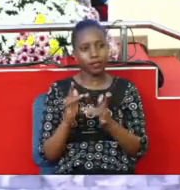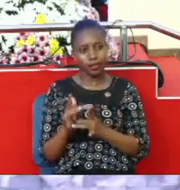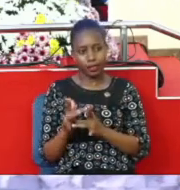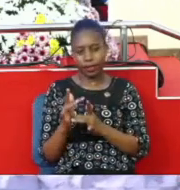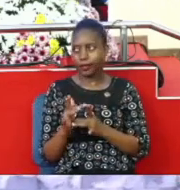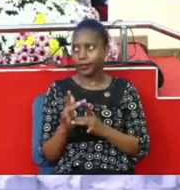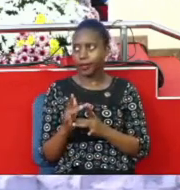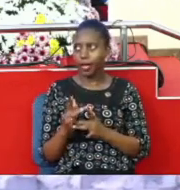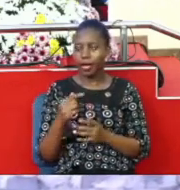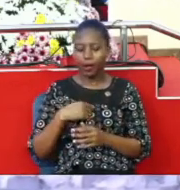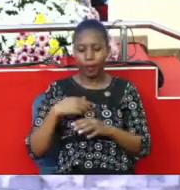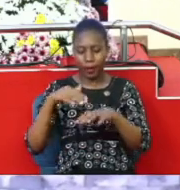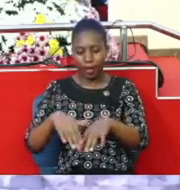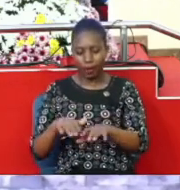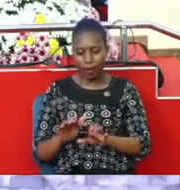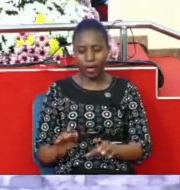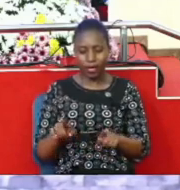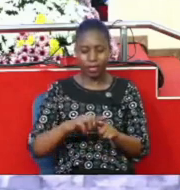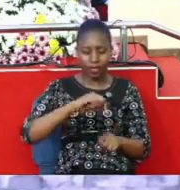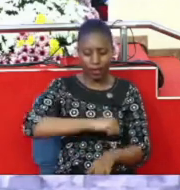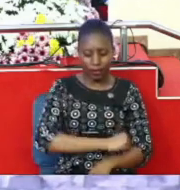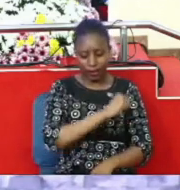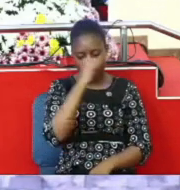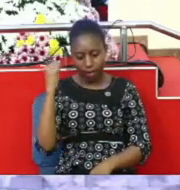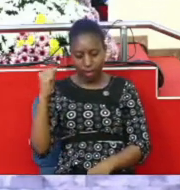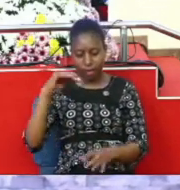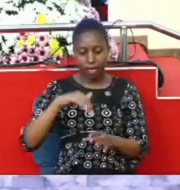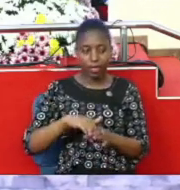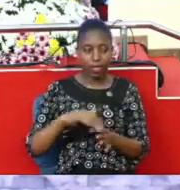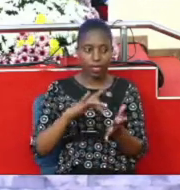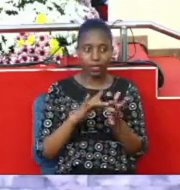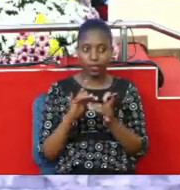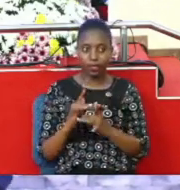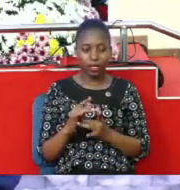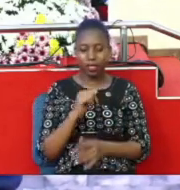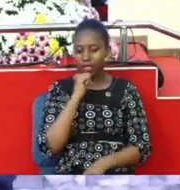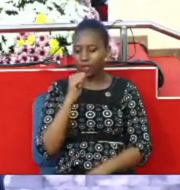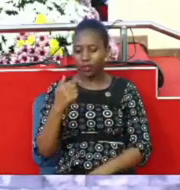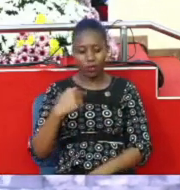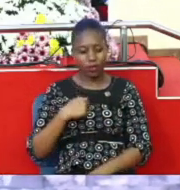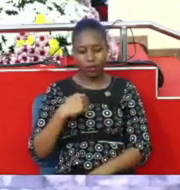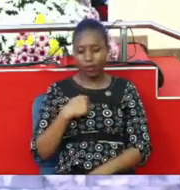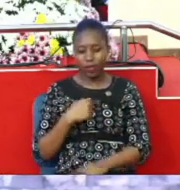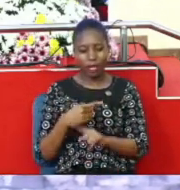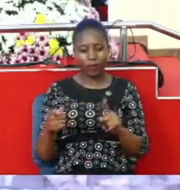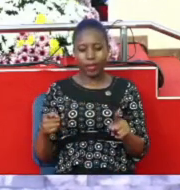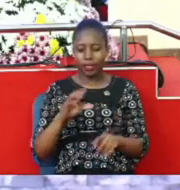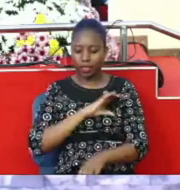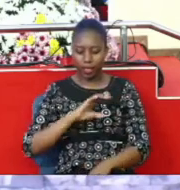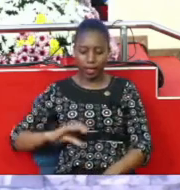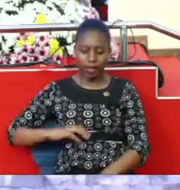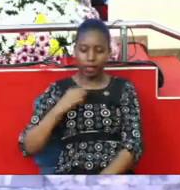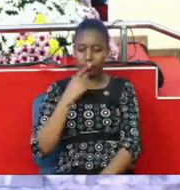and resurrected in Him. It's no longer I that liveth, but Christ who lives within me. I have been